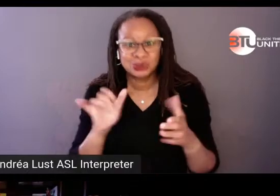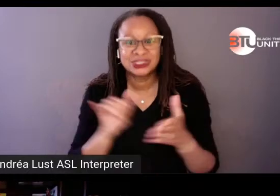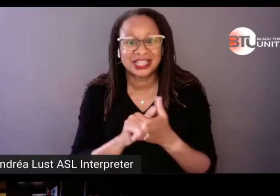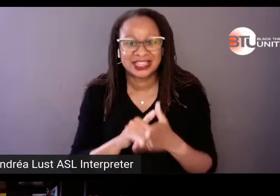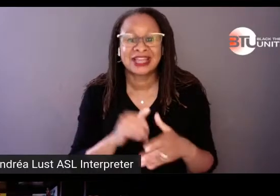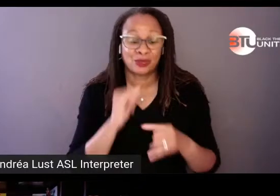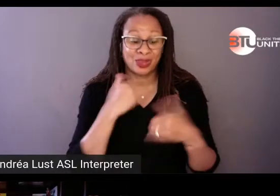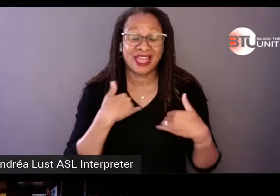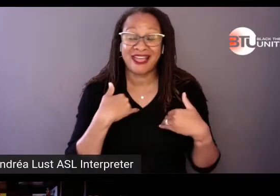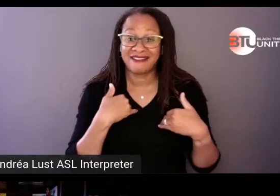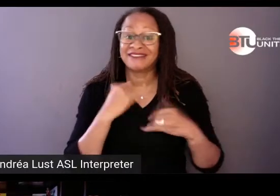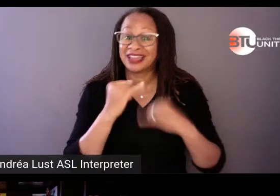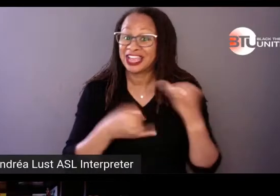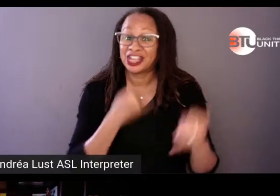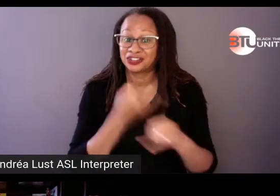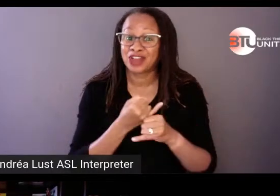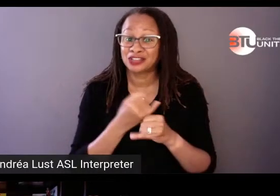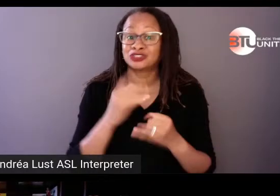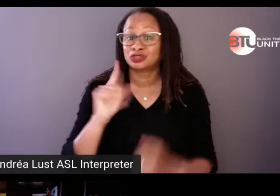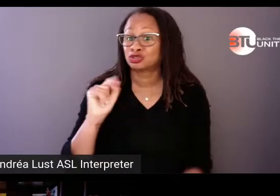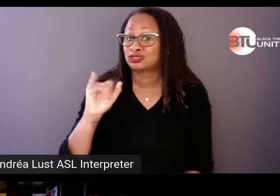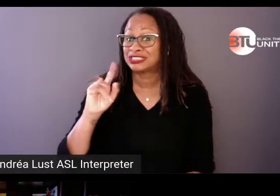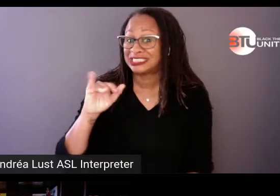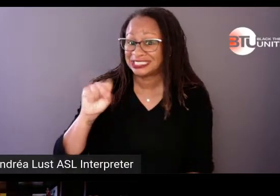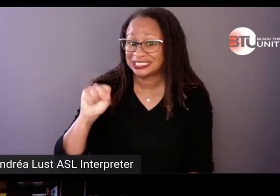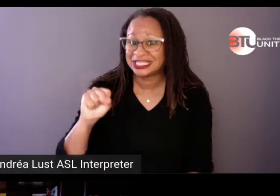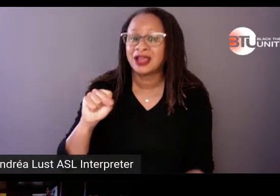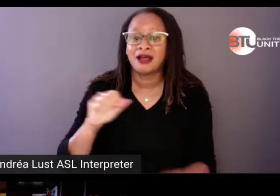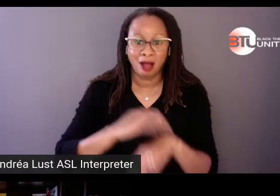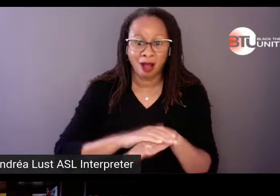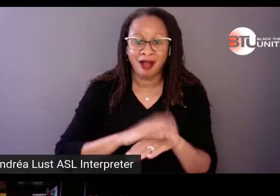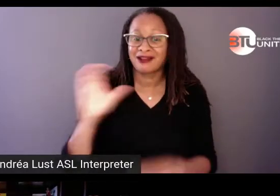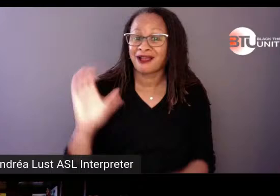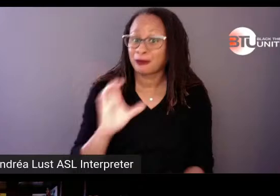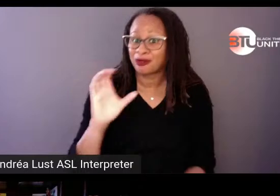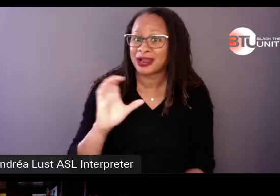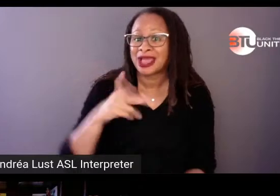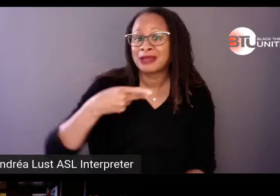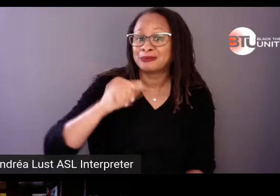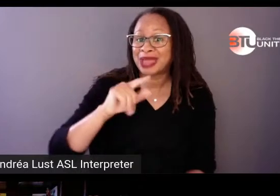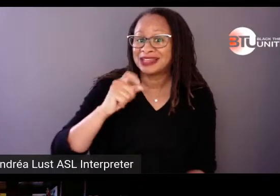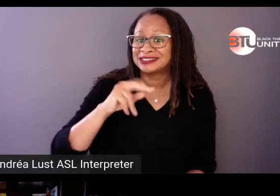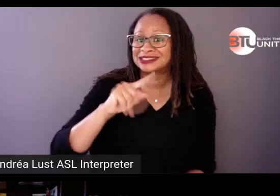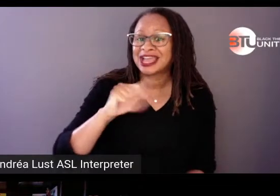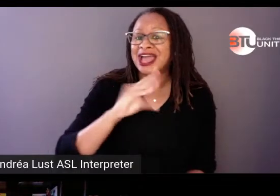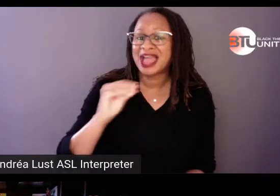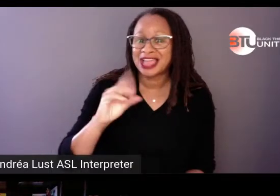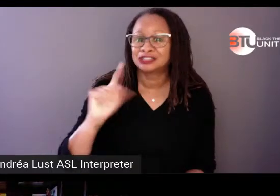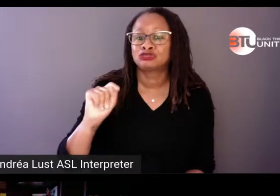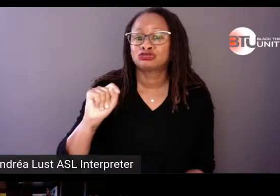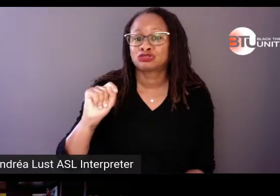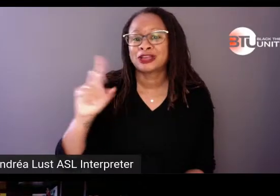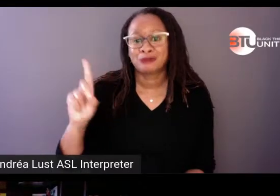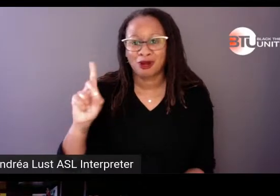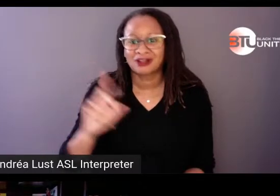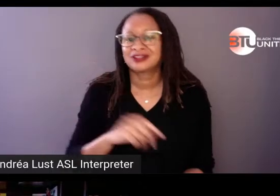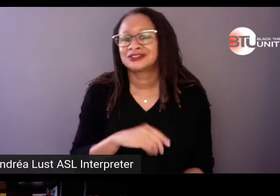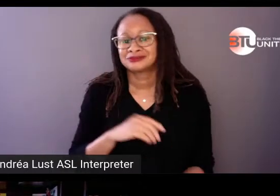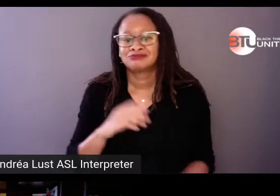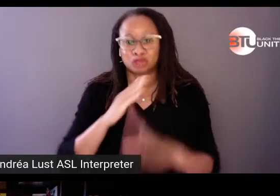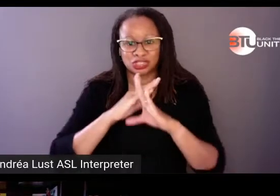international treaties on copyright, patent, and trademark protection that